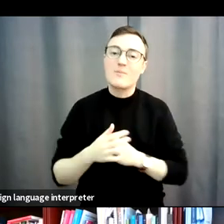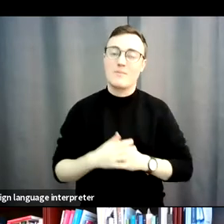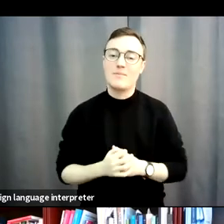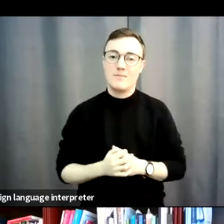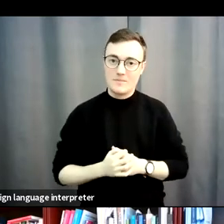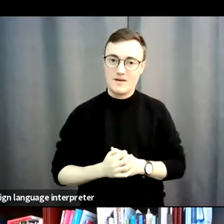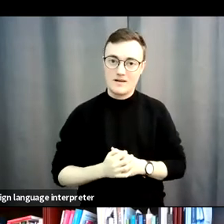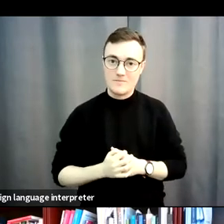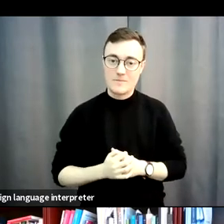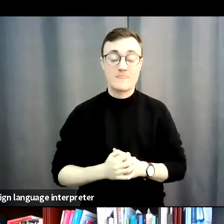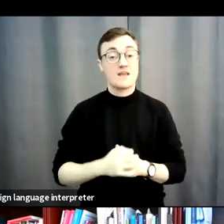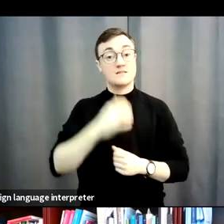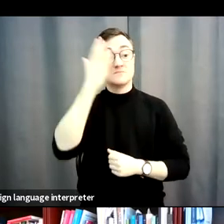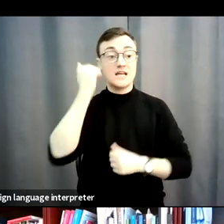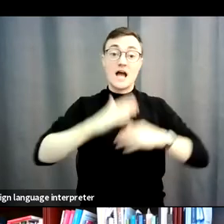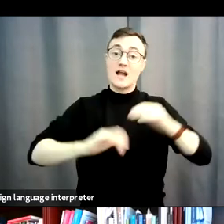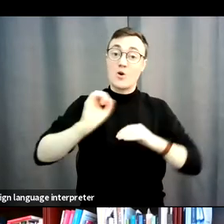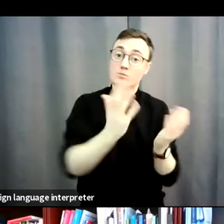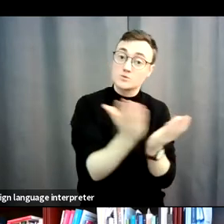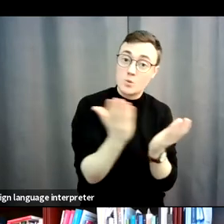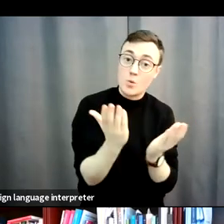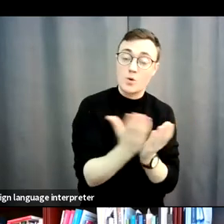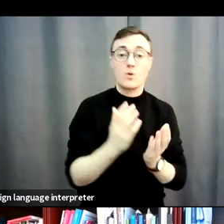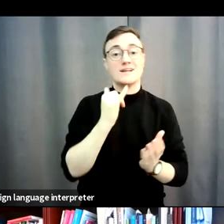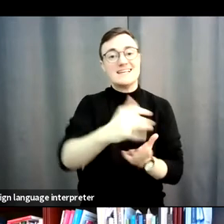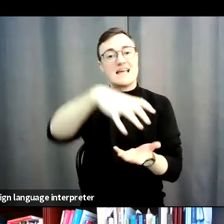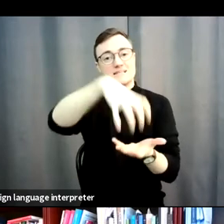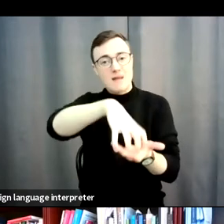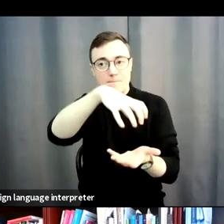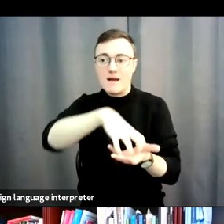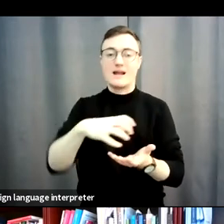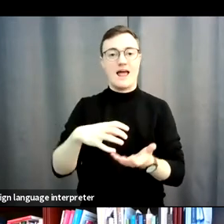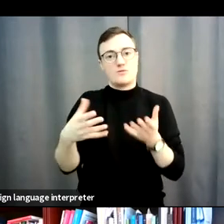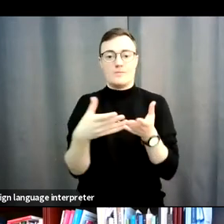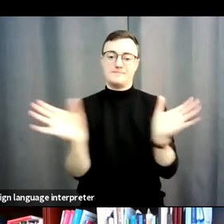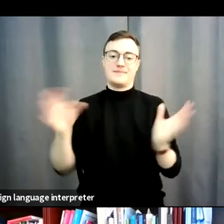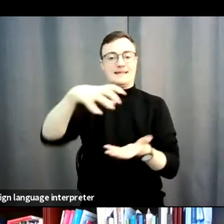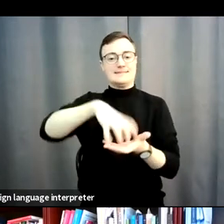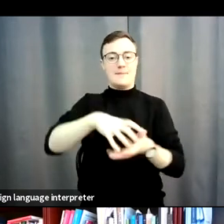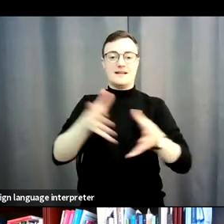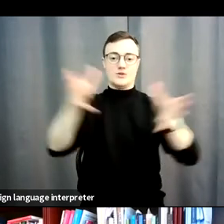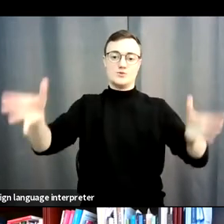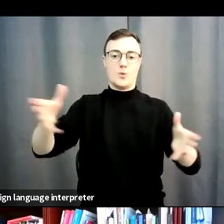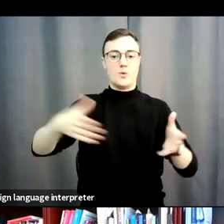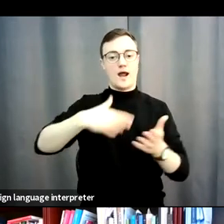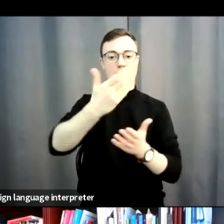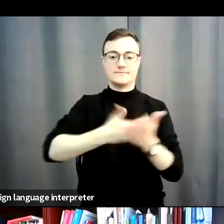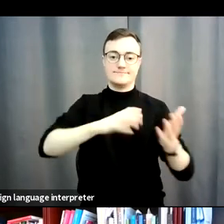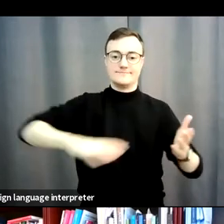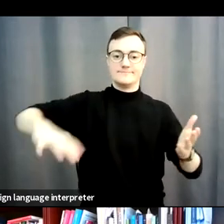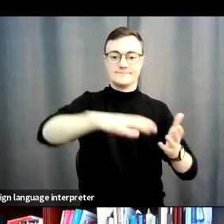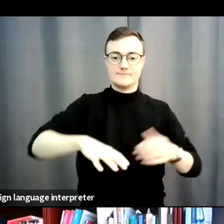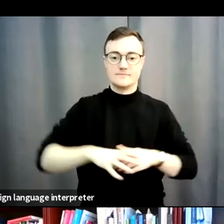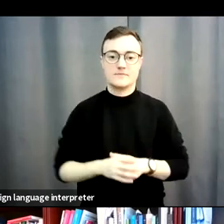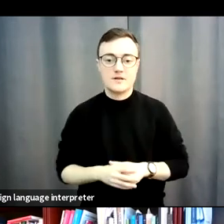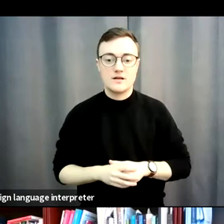at schools, in the community, and in the society as well, broader society. It also applies to cultural